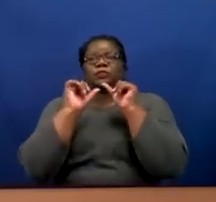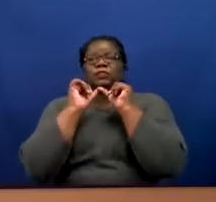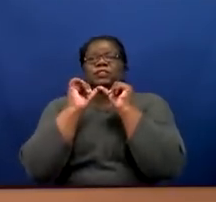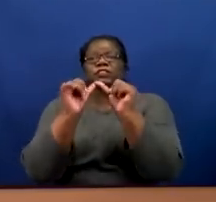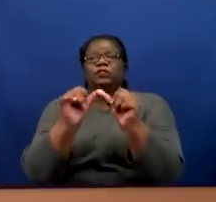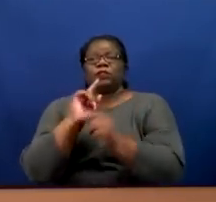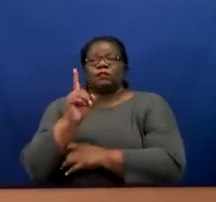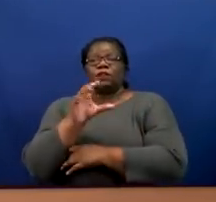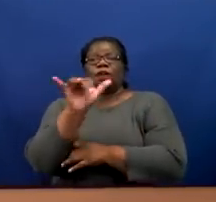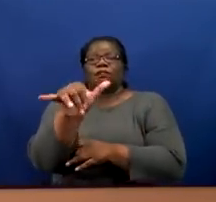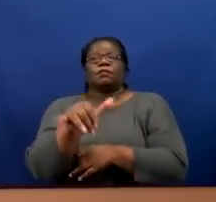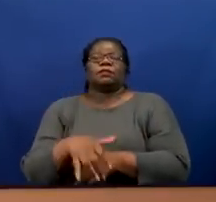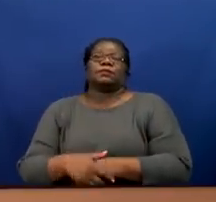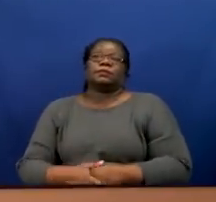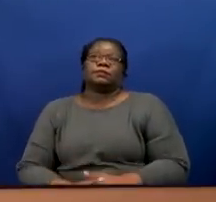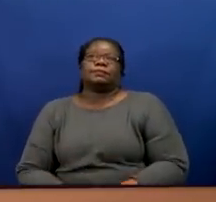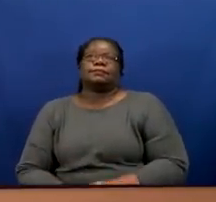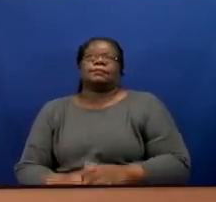endures forever.